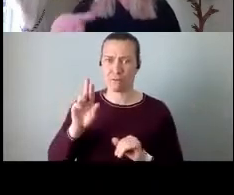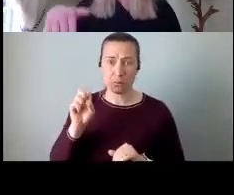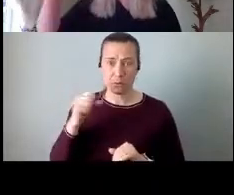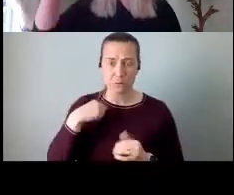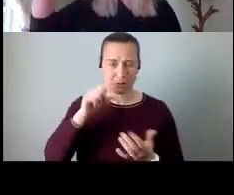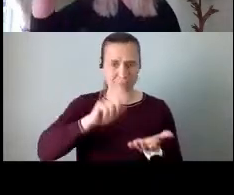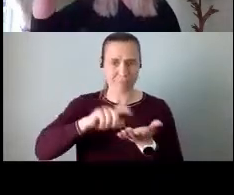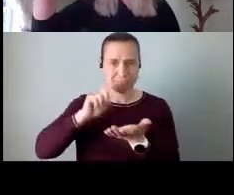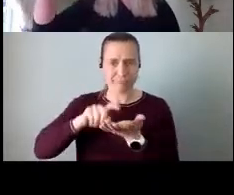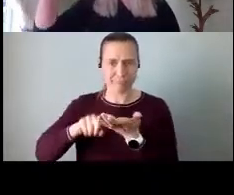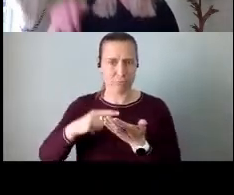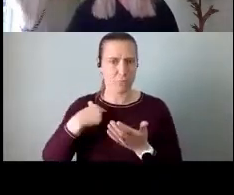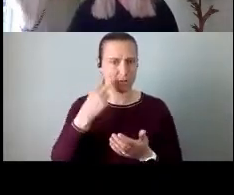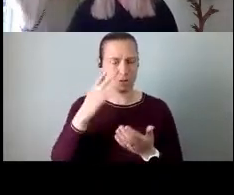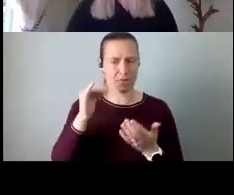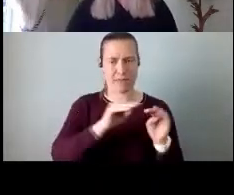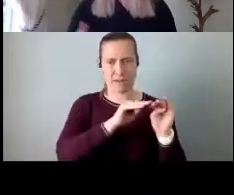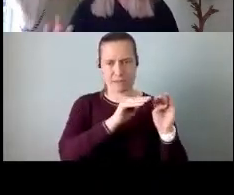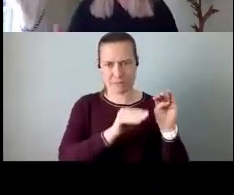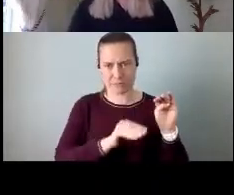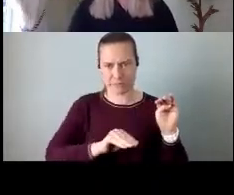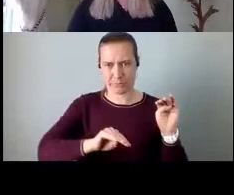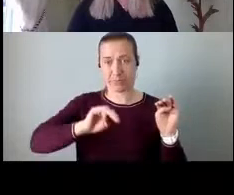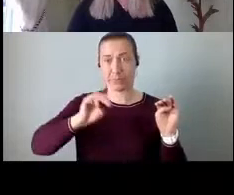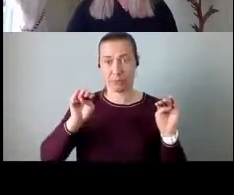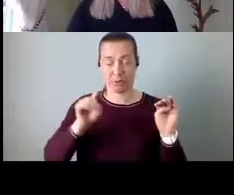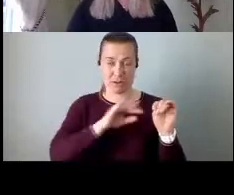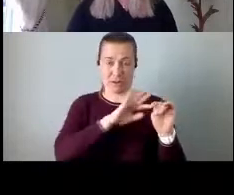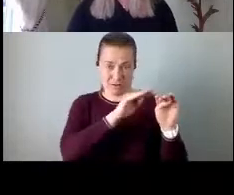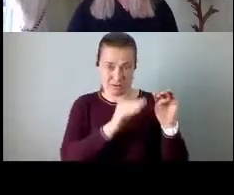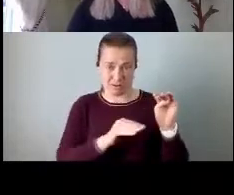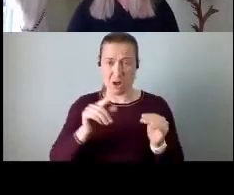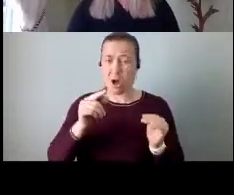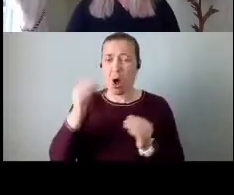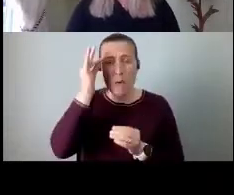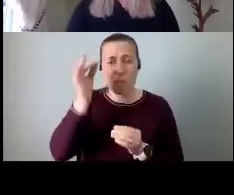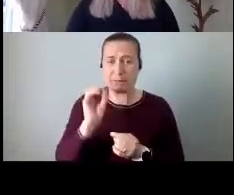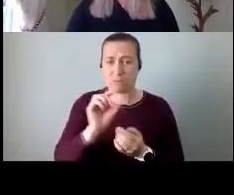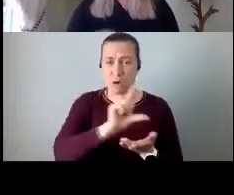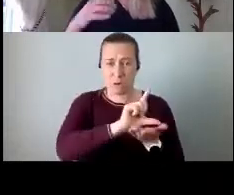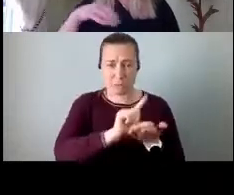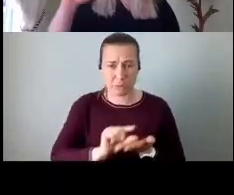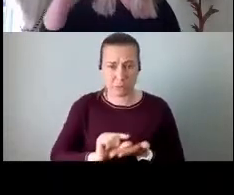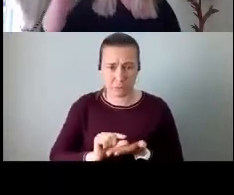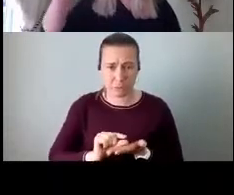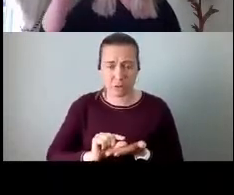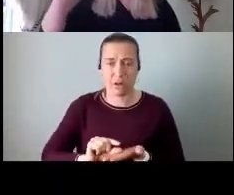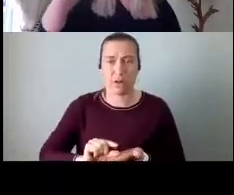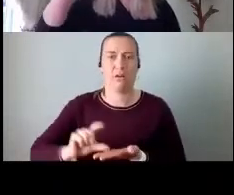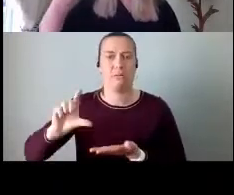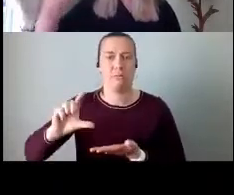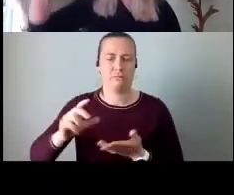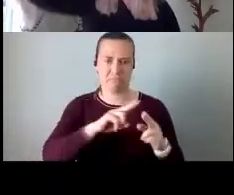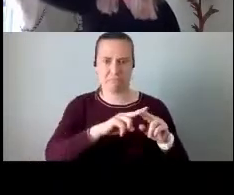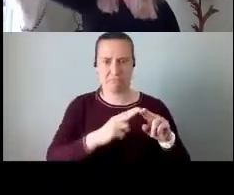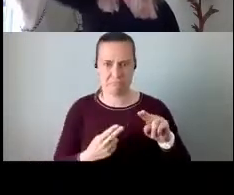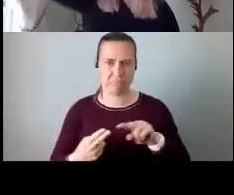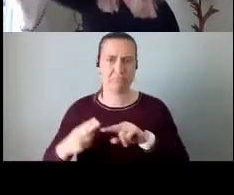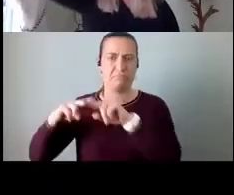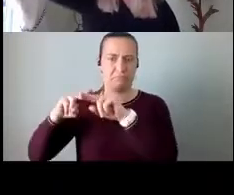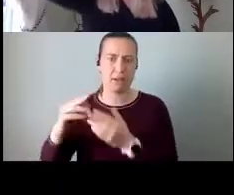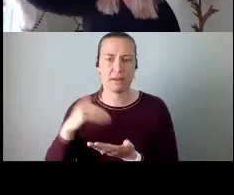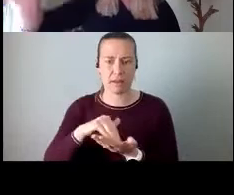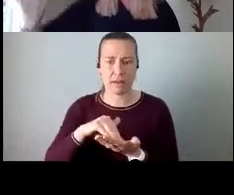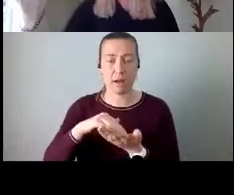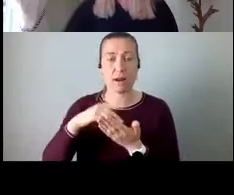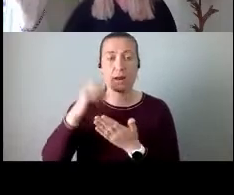saw a V-shaped curve down to near zero for mammographic screening, and now are starting to see a rebound, but nobody's